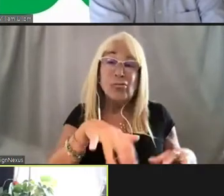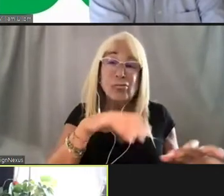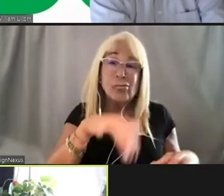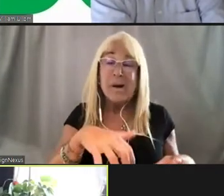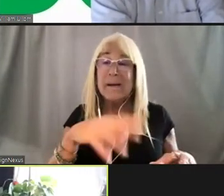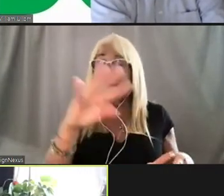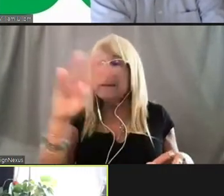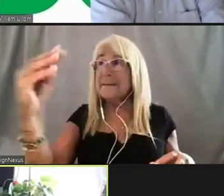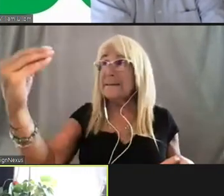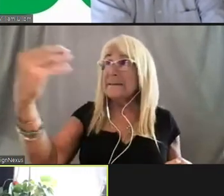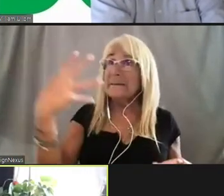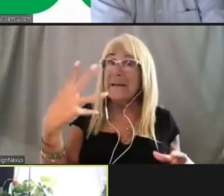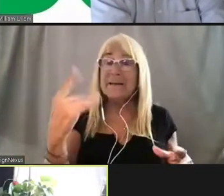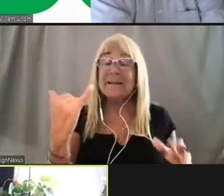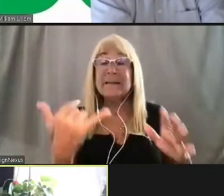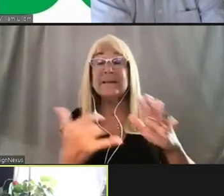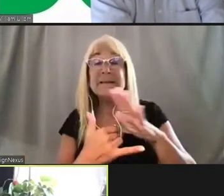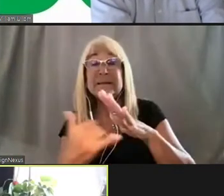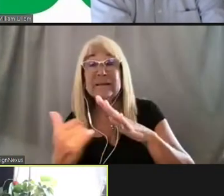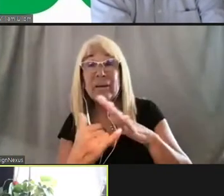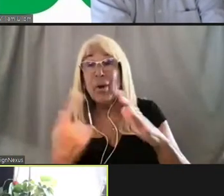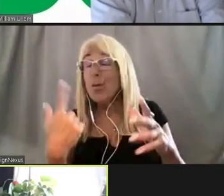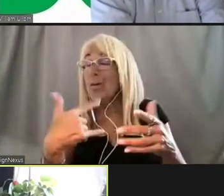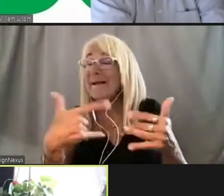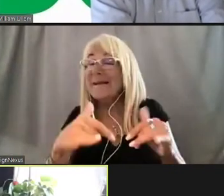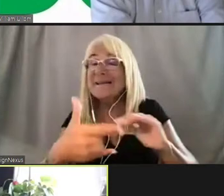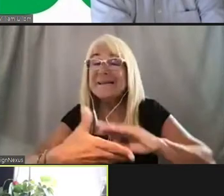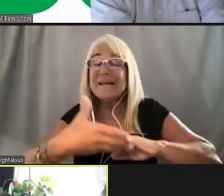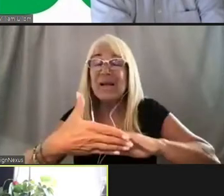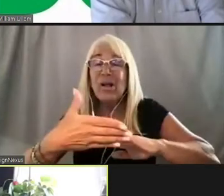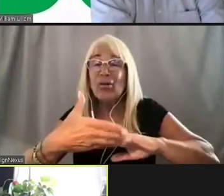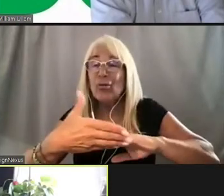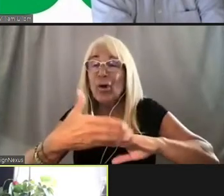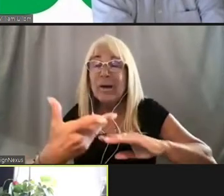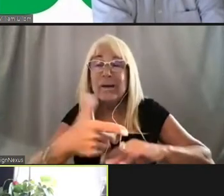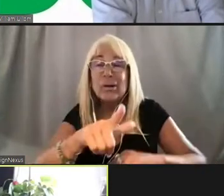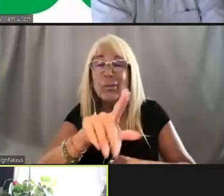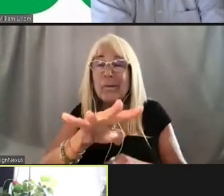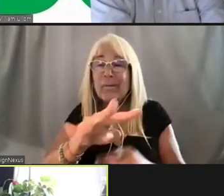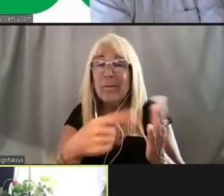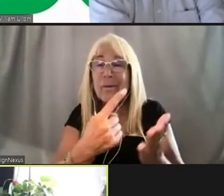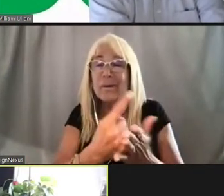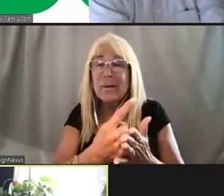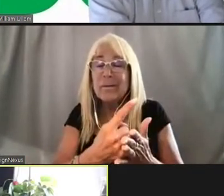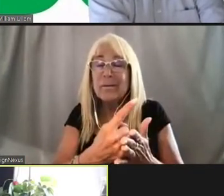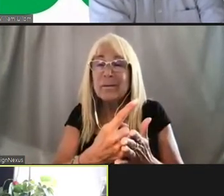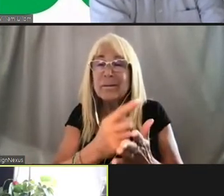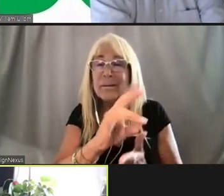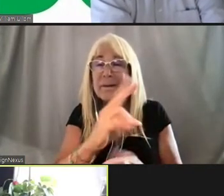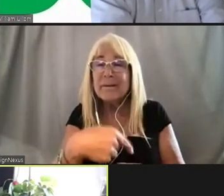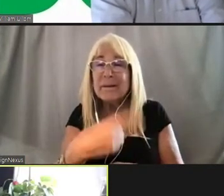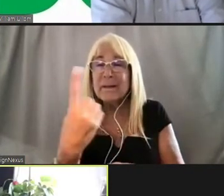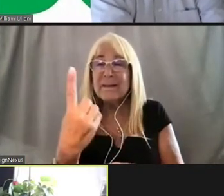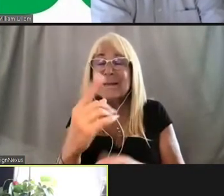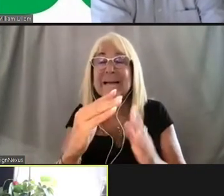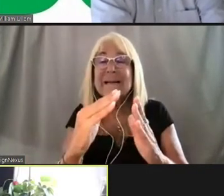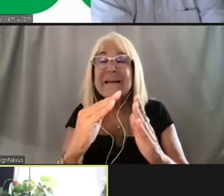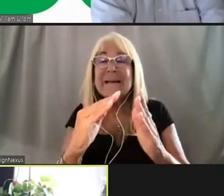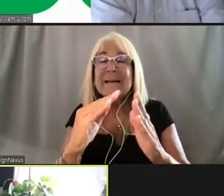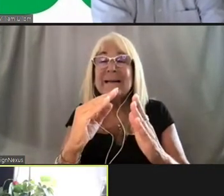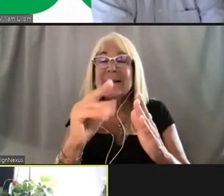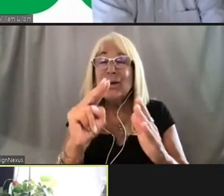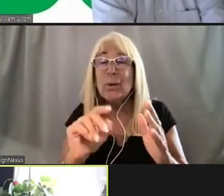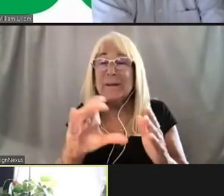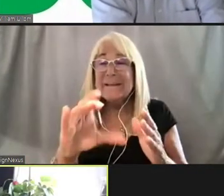or even the subway not running we are running 24 7. okay we need the city need our service especially the elderly